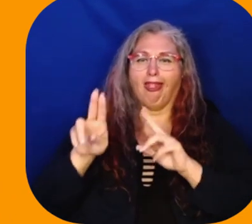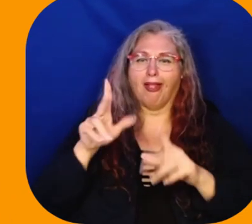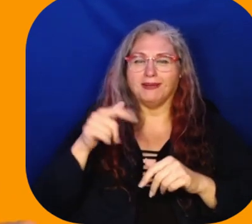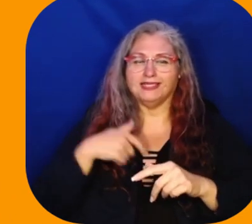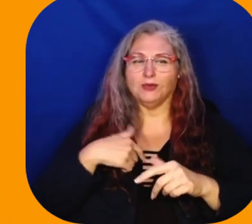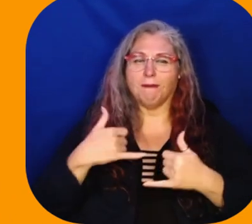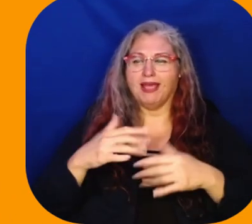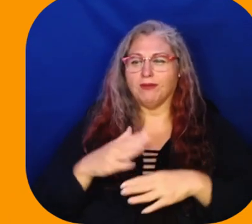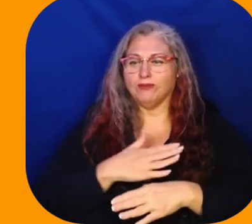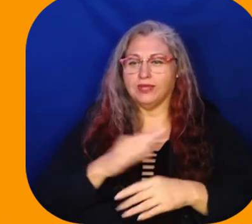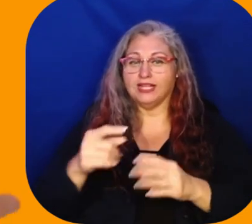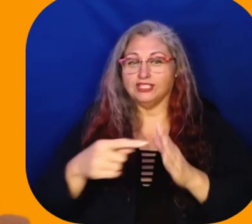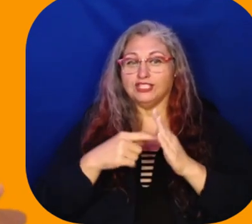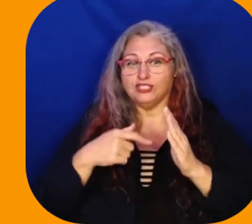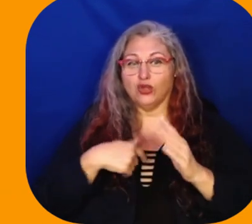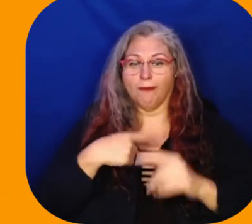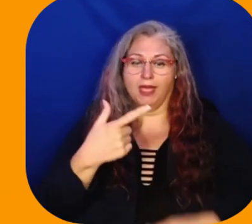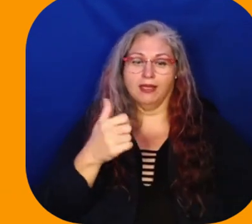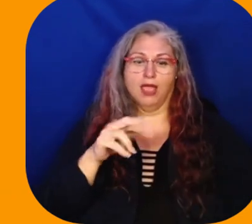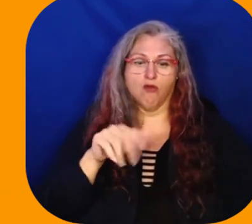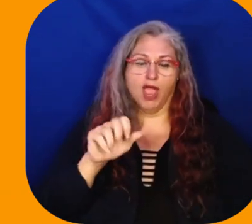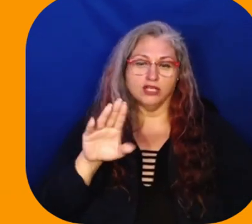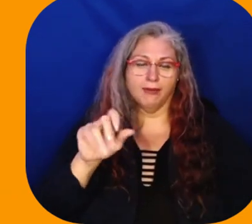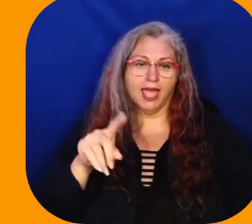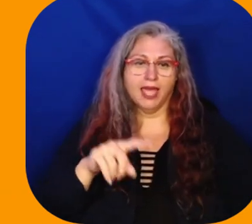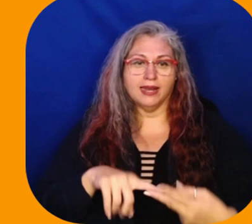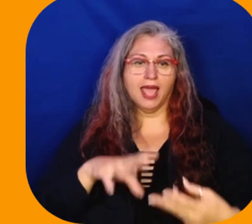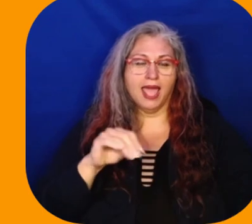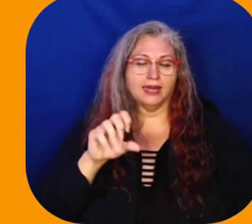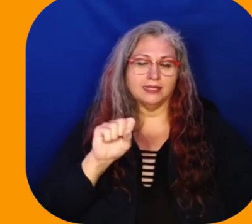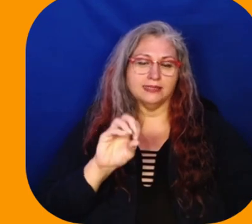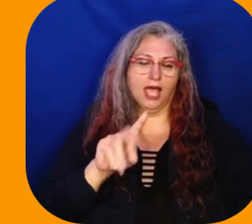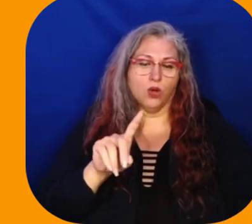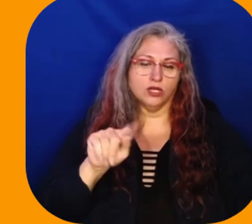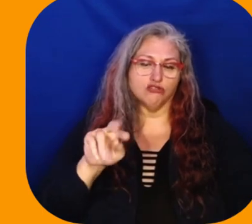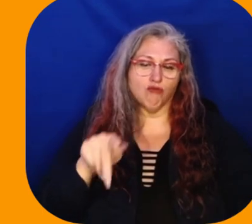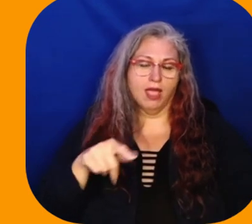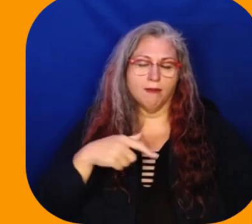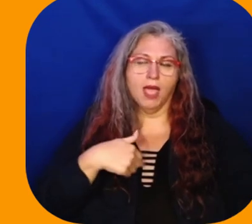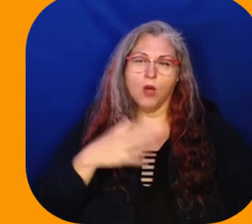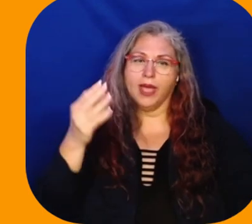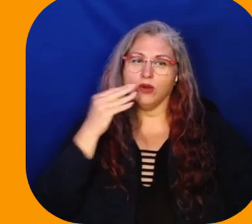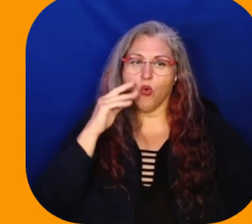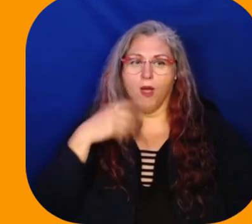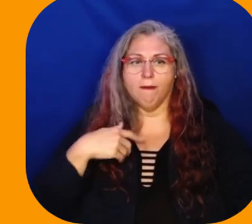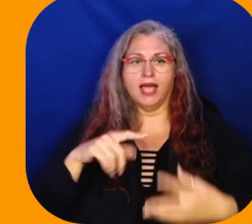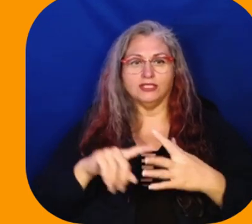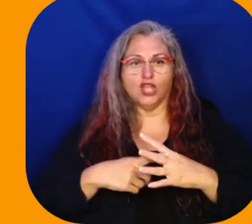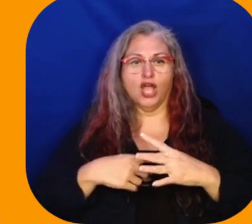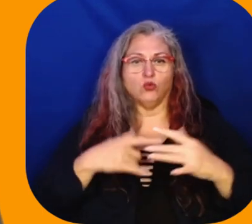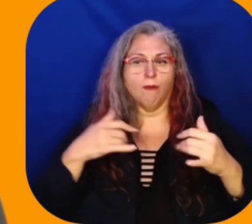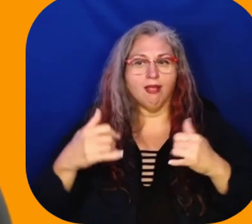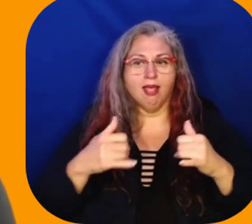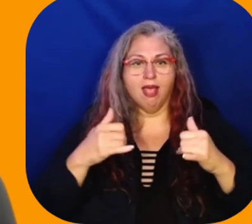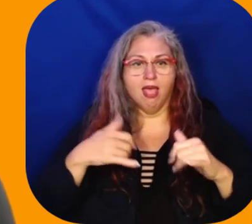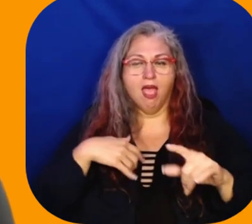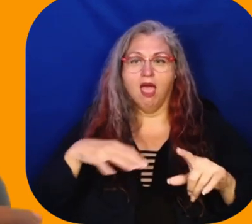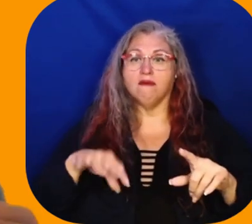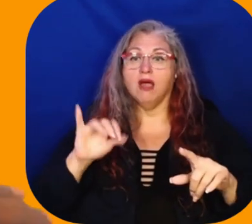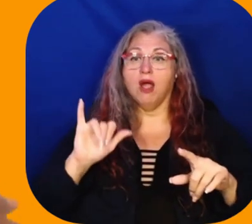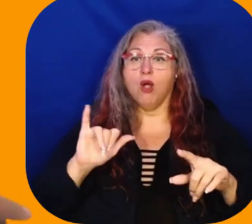showed me GarageBand and she showed me Soundtrap. And then I went home and just started playing, and then I found out, like the first time I